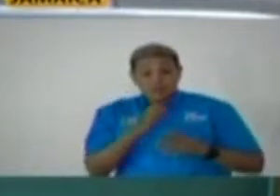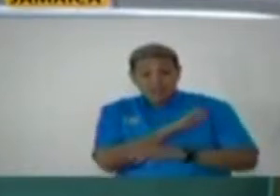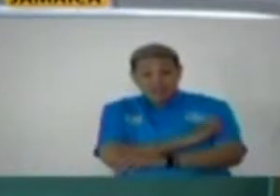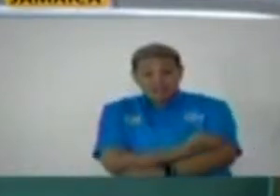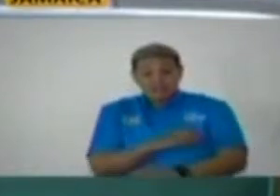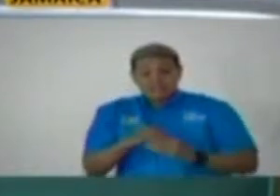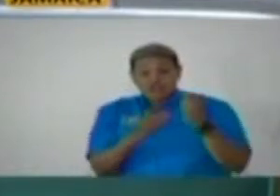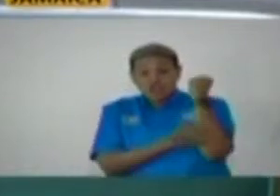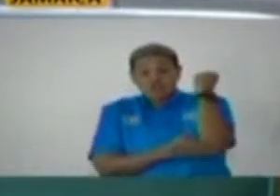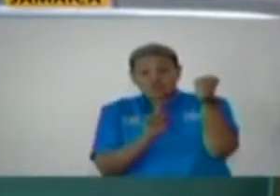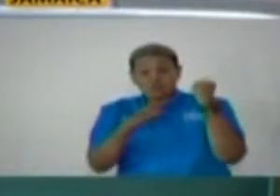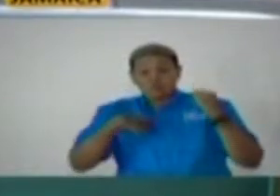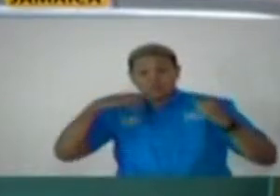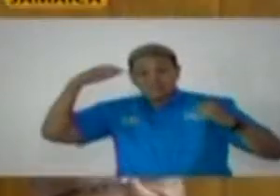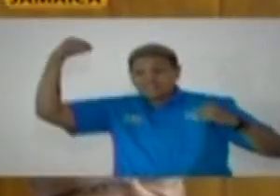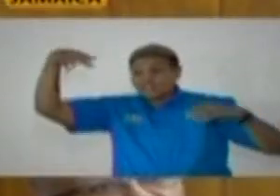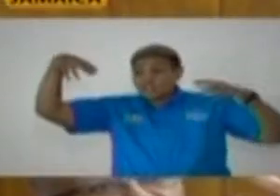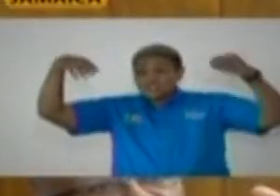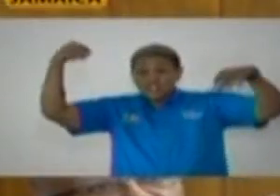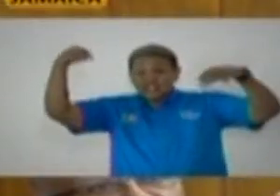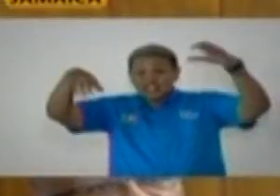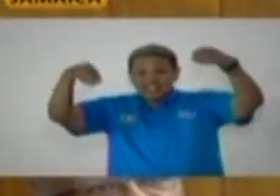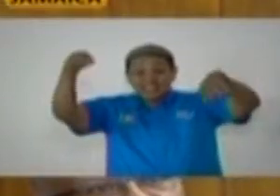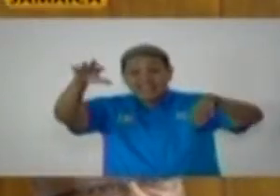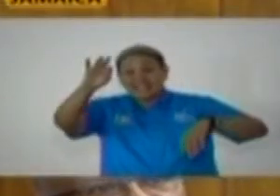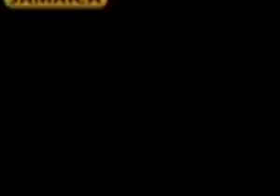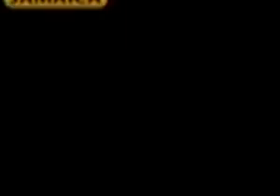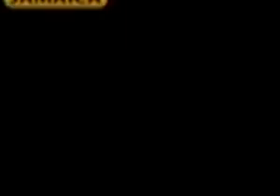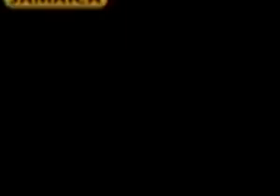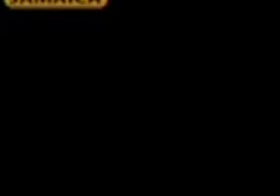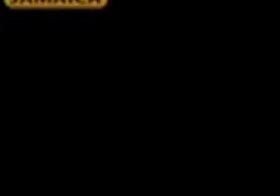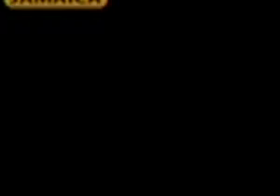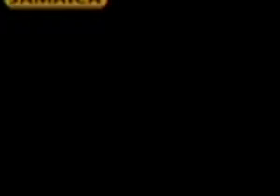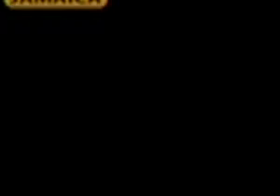in a country where we have sunshine 95% of the time.